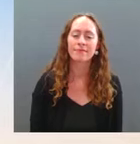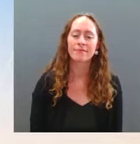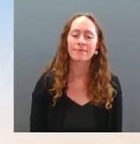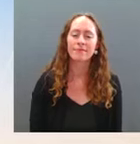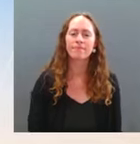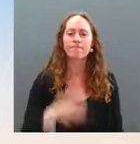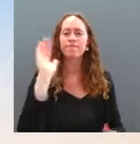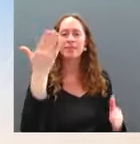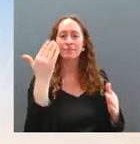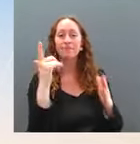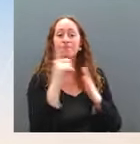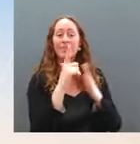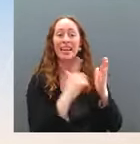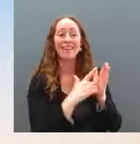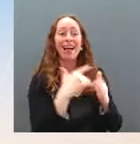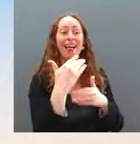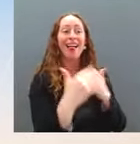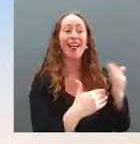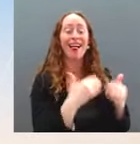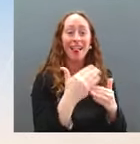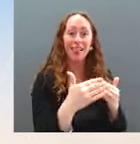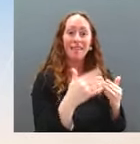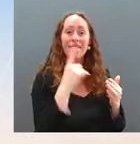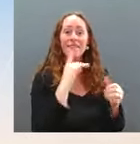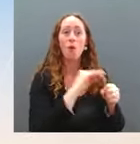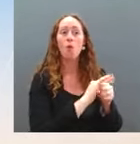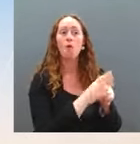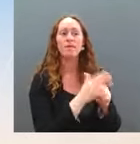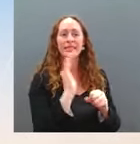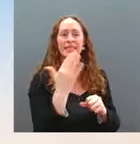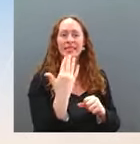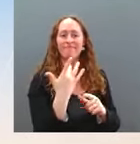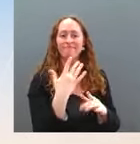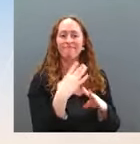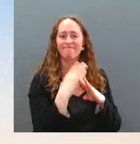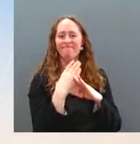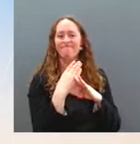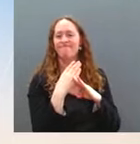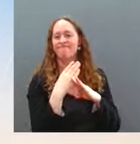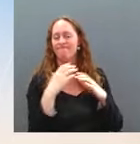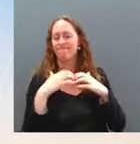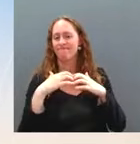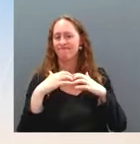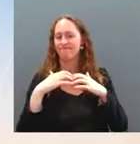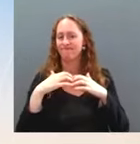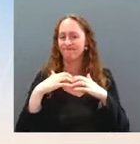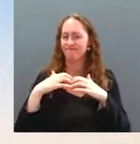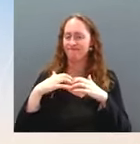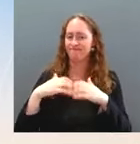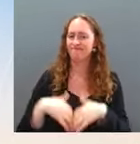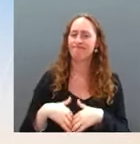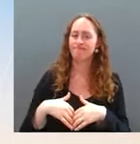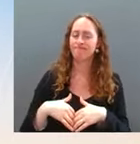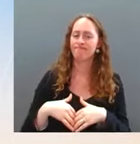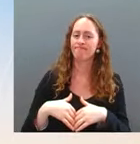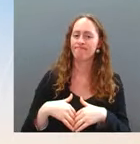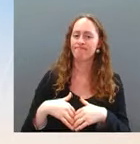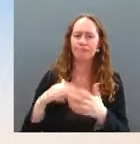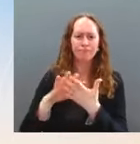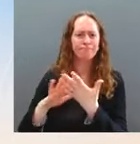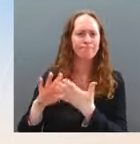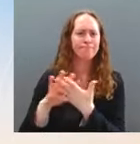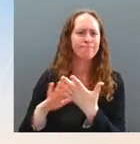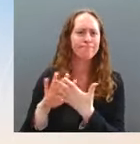proceed with previously announced funding, namely of Pfizer's pill Paxlovid? And when do you think the shipments of the monoclonal